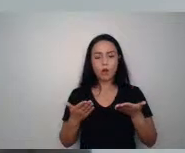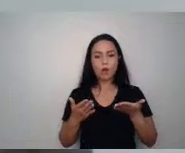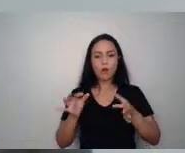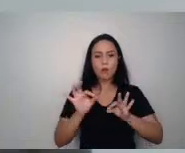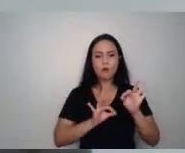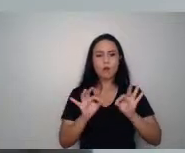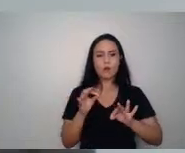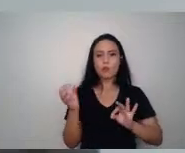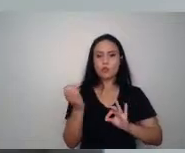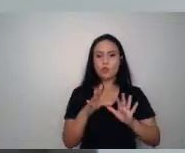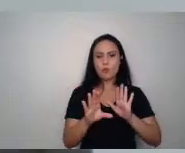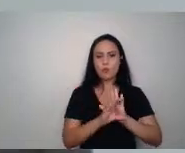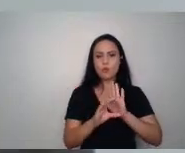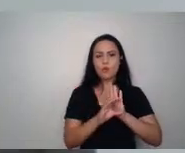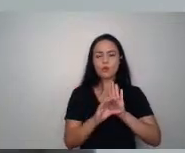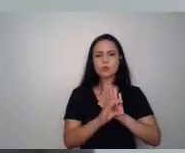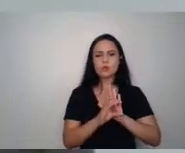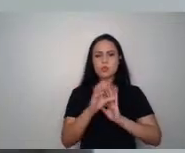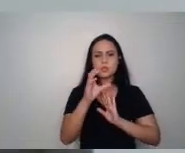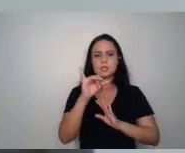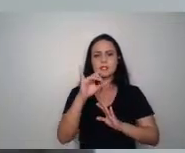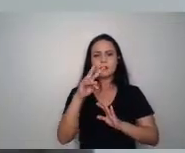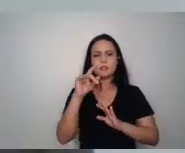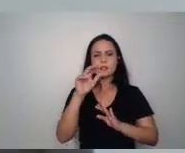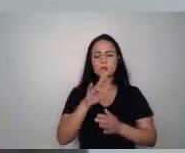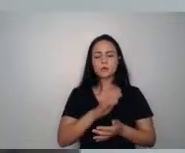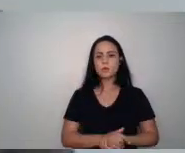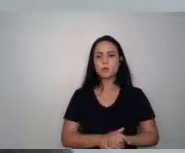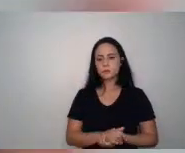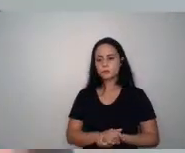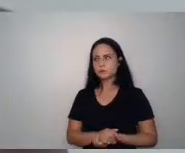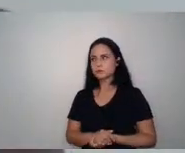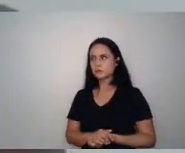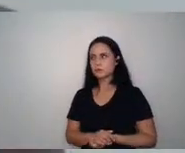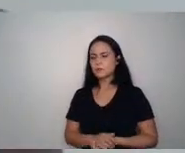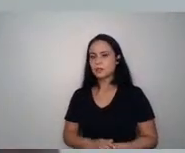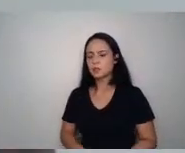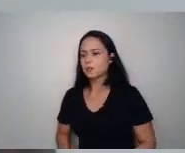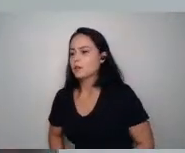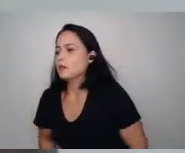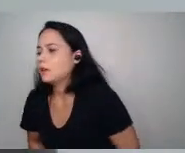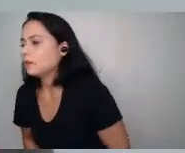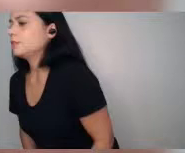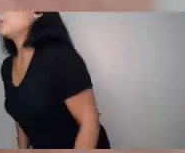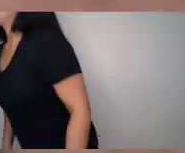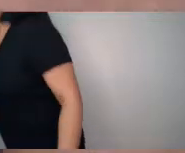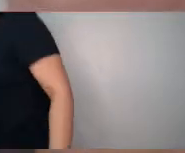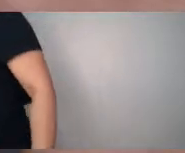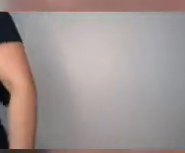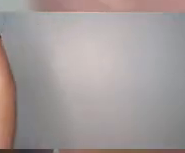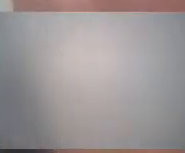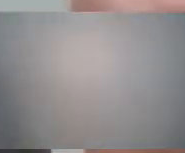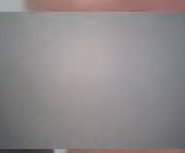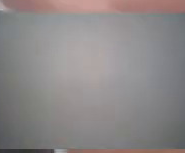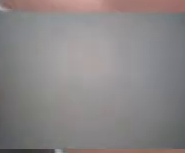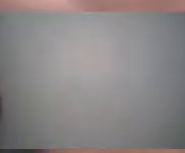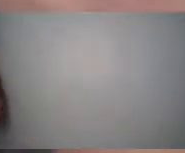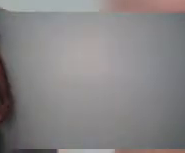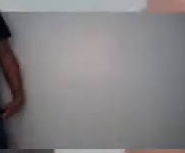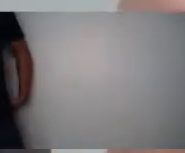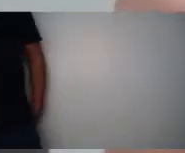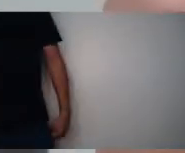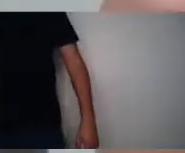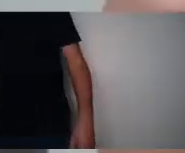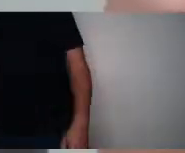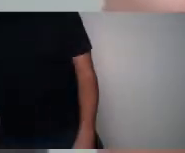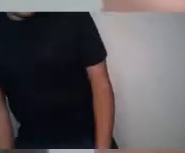are institutionalized. Up to the change in the new civil code, if a woman was pregnant of a married